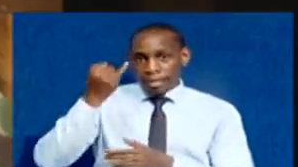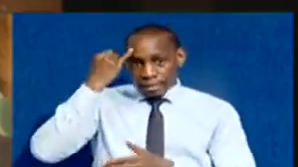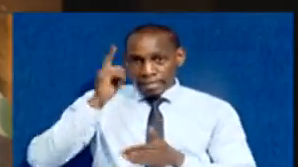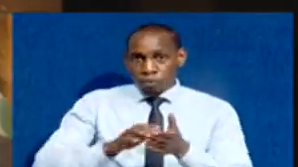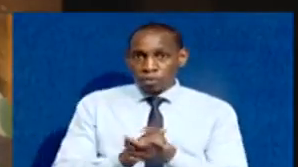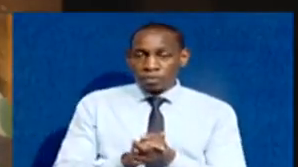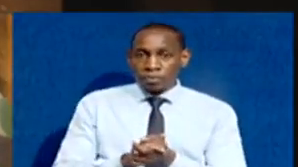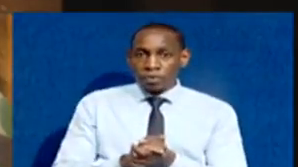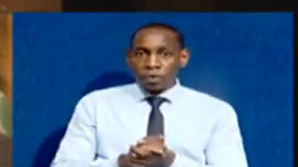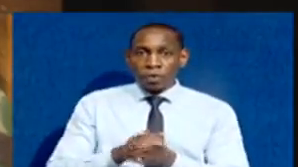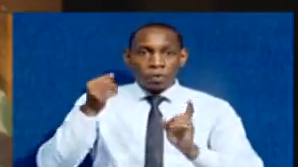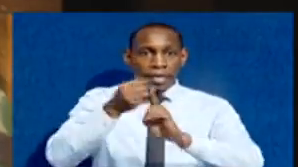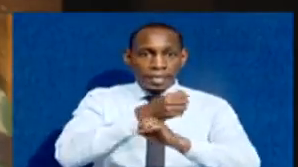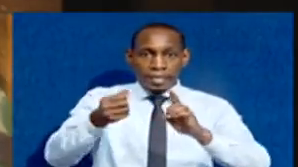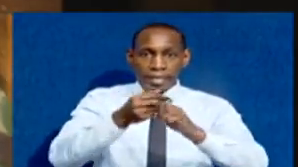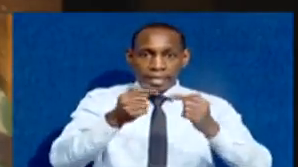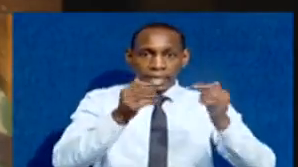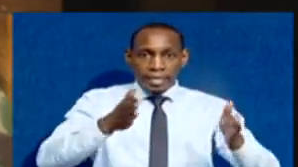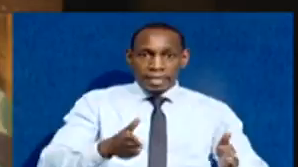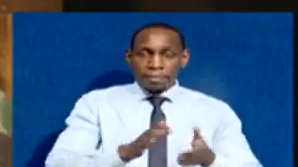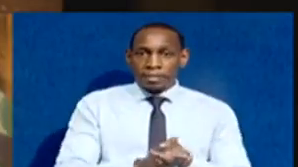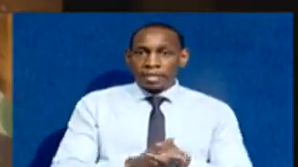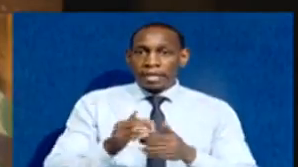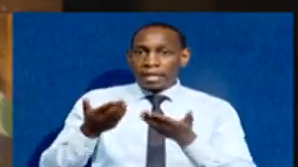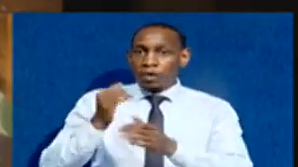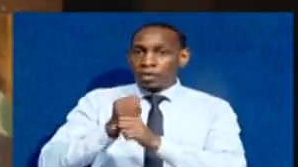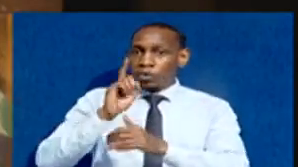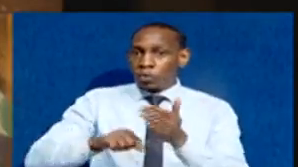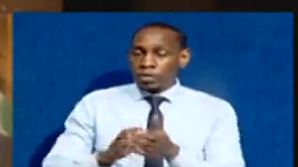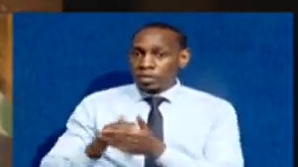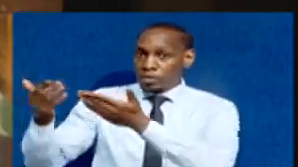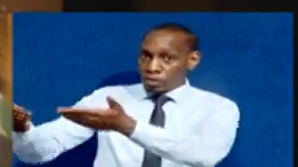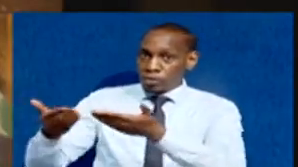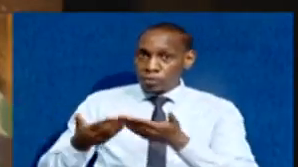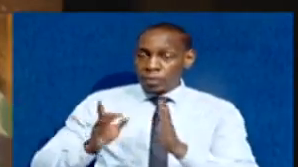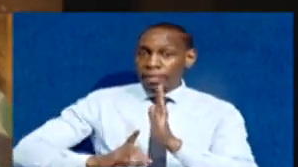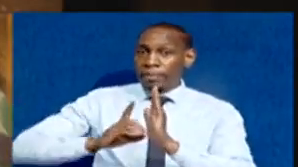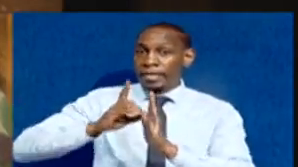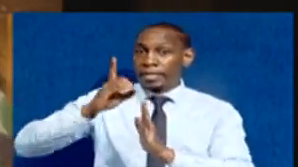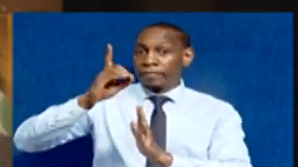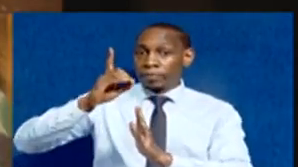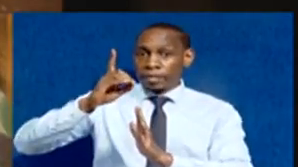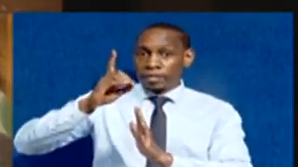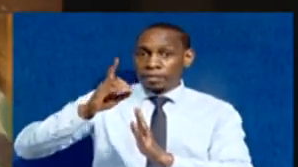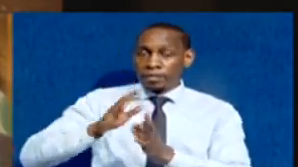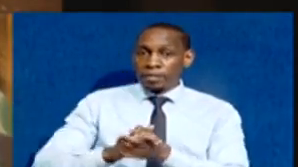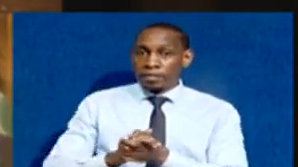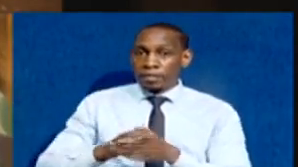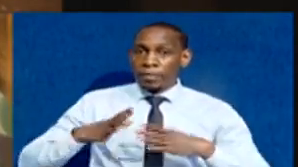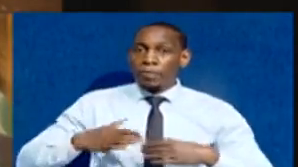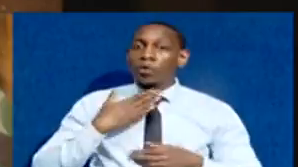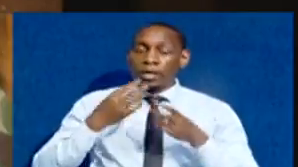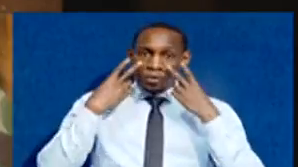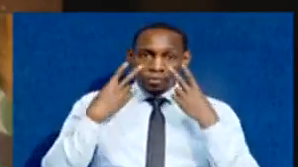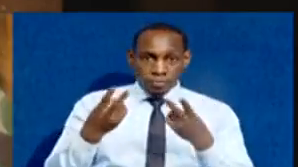are hitting on the enemy. What needs to be done now is to bring in development. People need